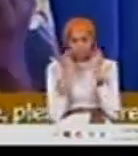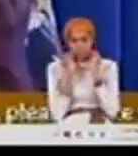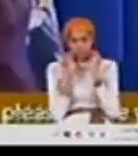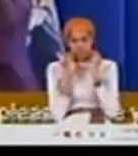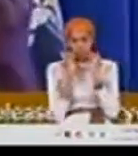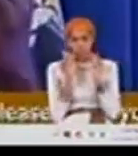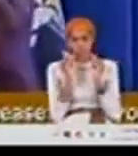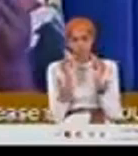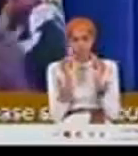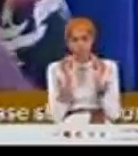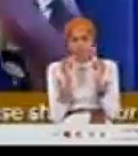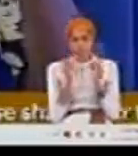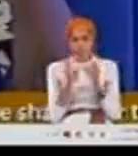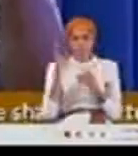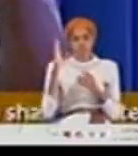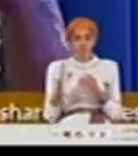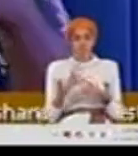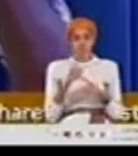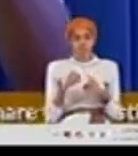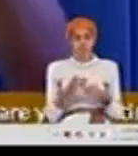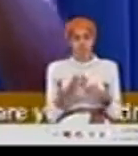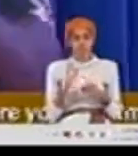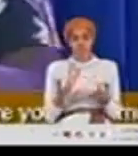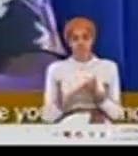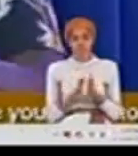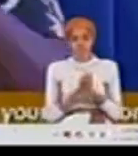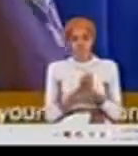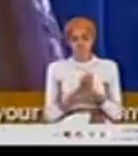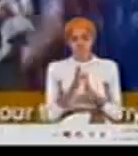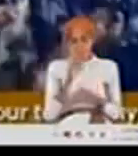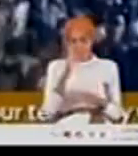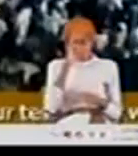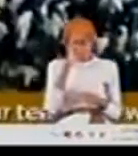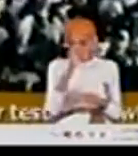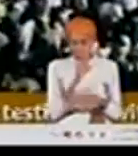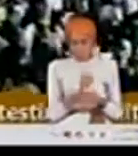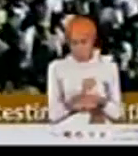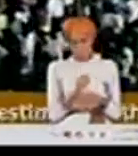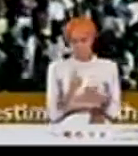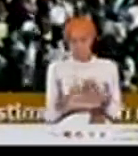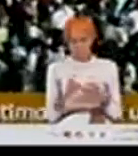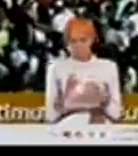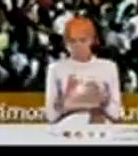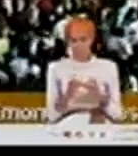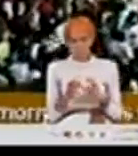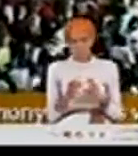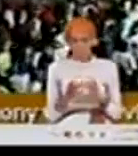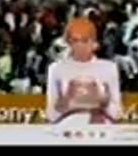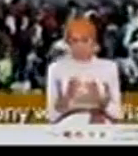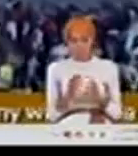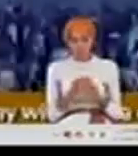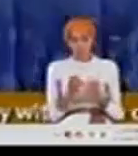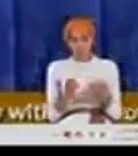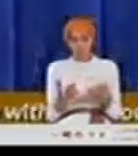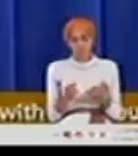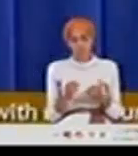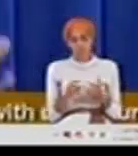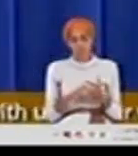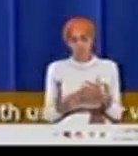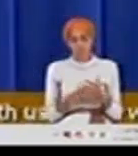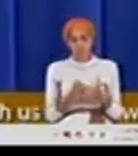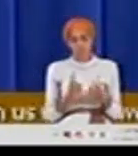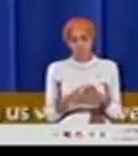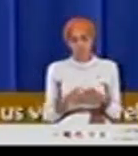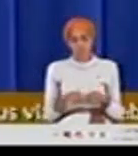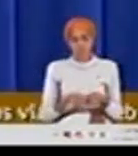net, then before I begin to divert to this some website that was very